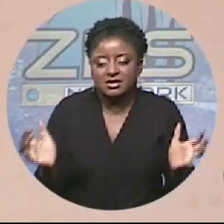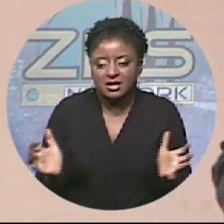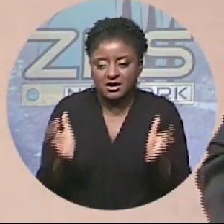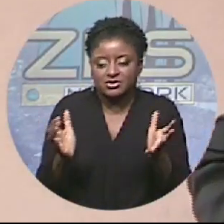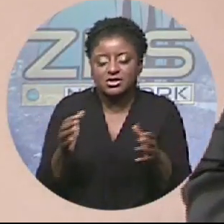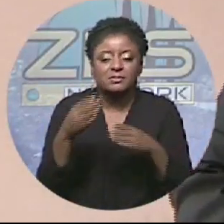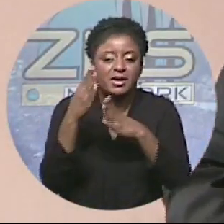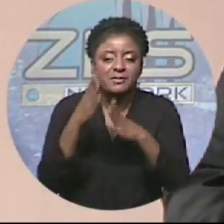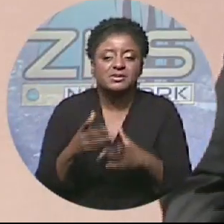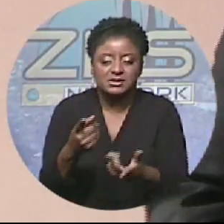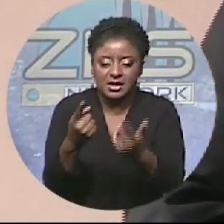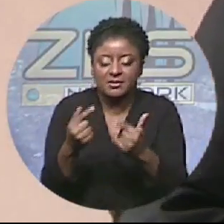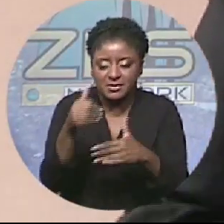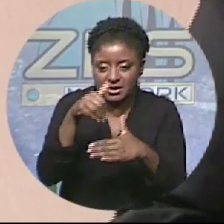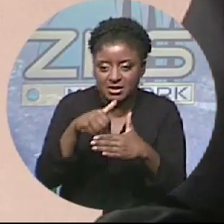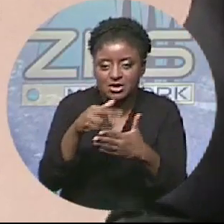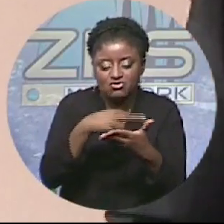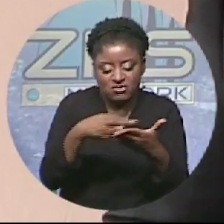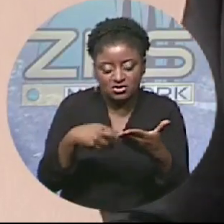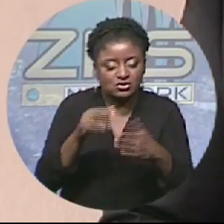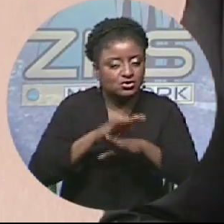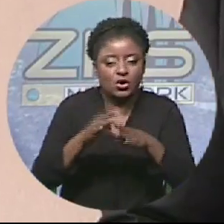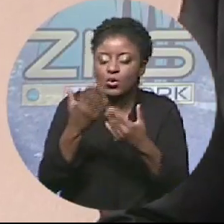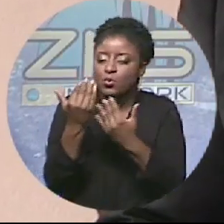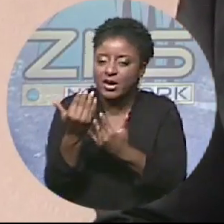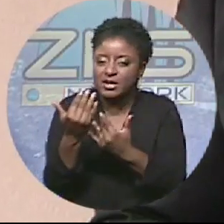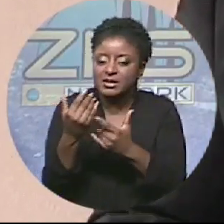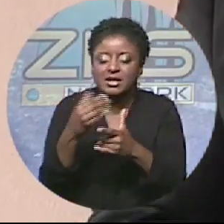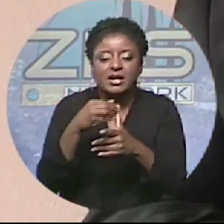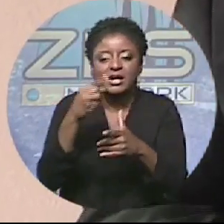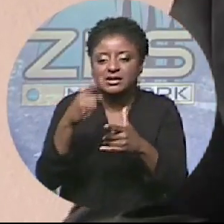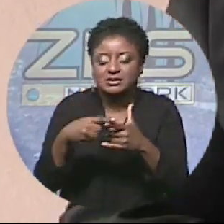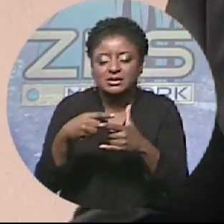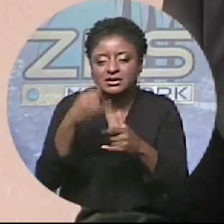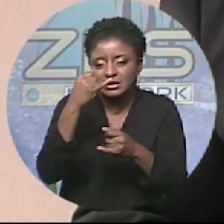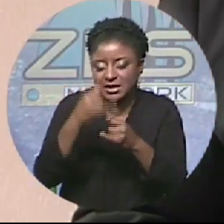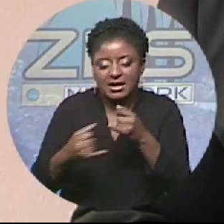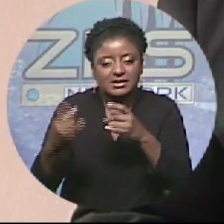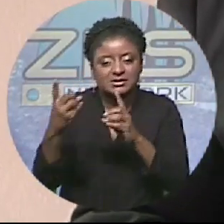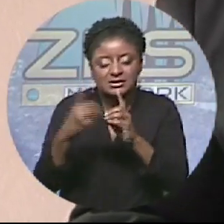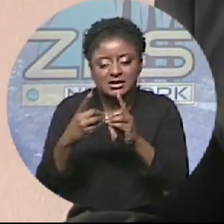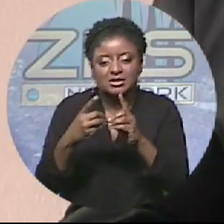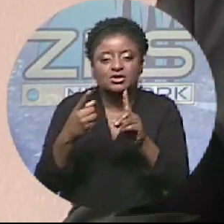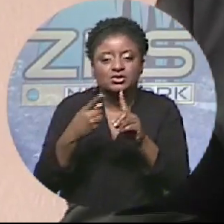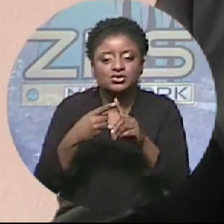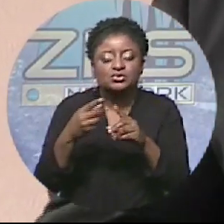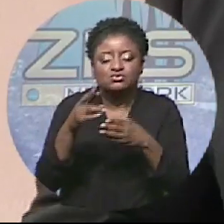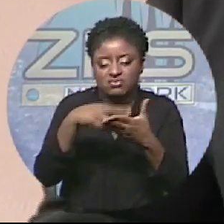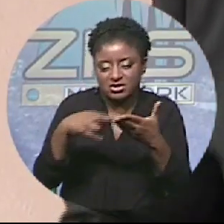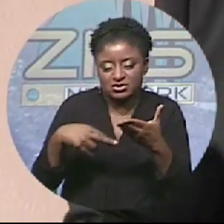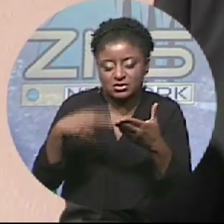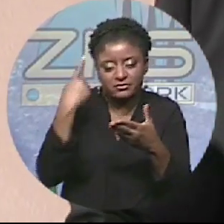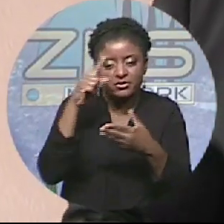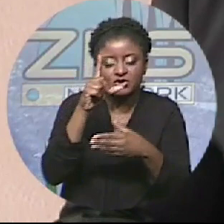to come in and register and not wait until deadline, so they're able to not only vote in the 2017 general elections, but